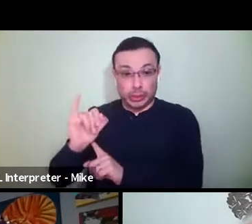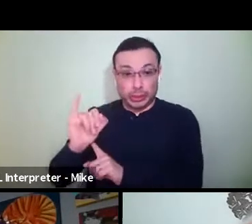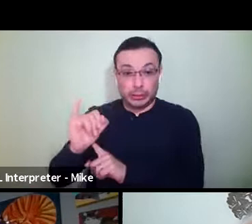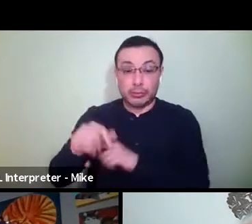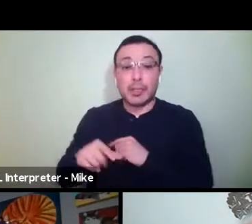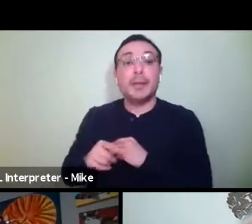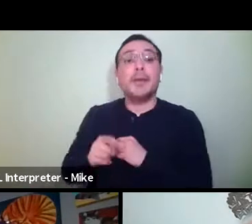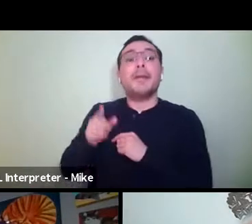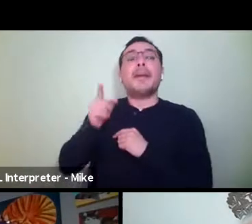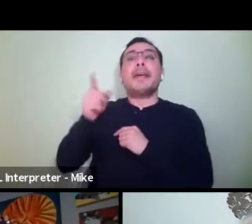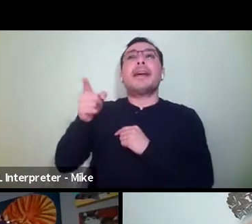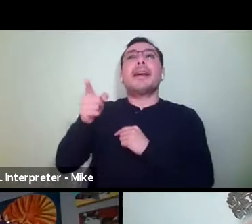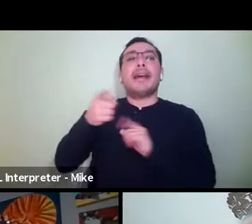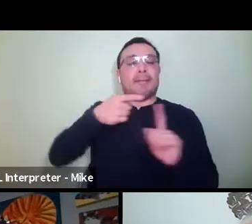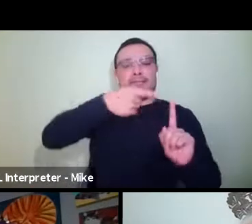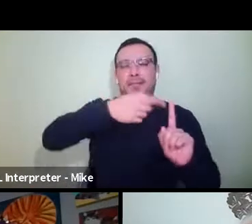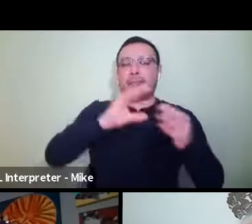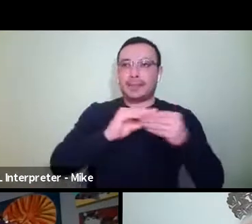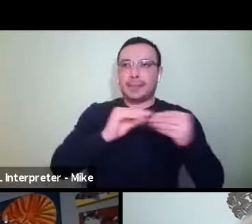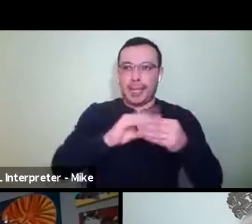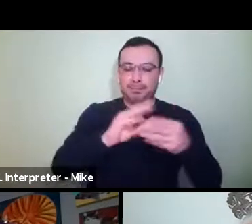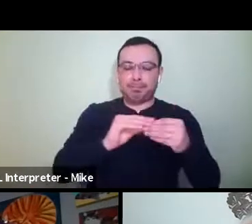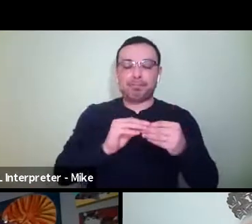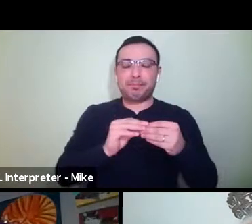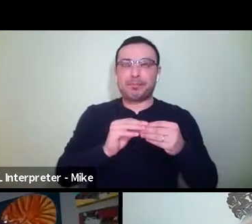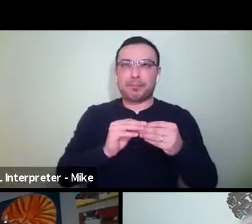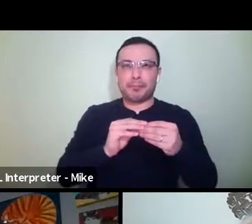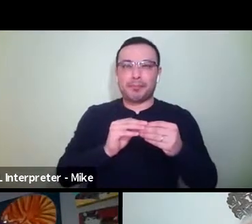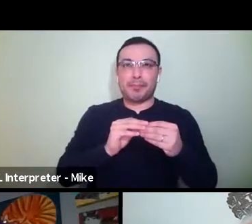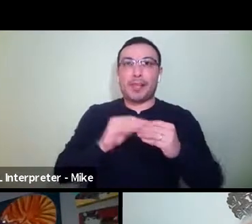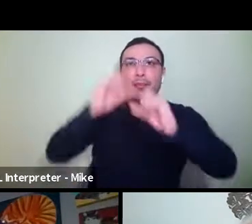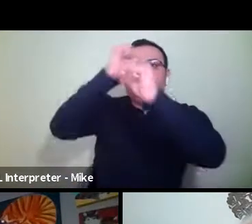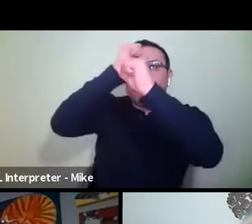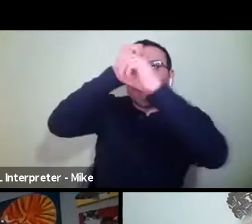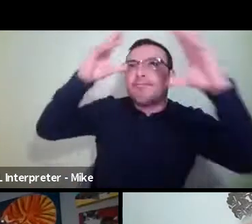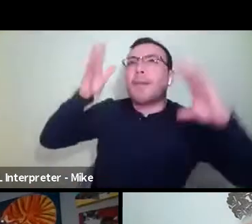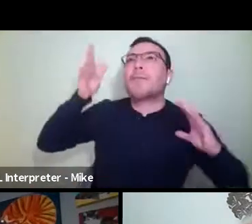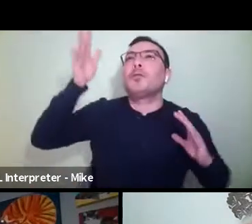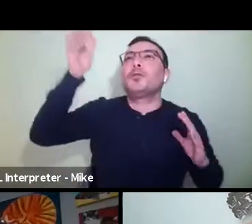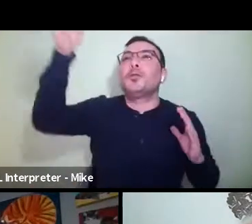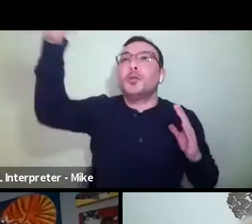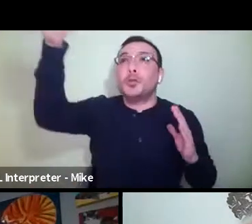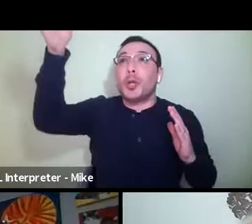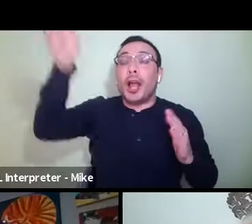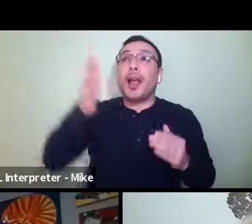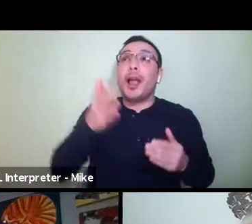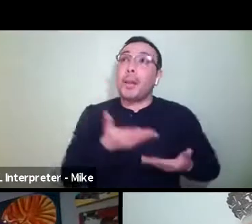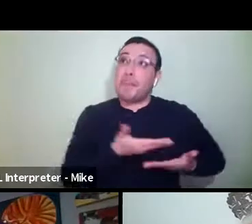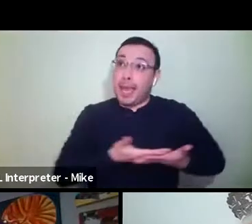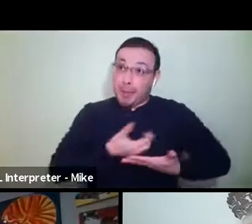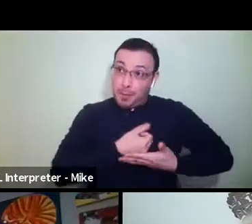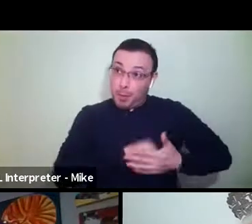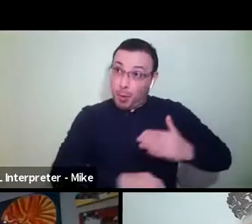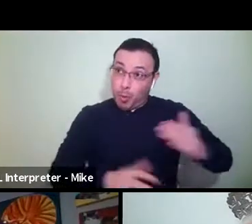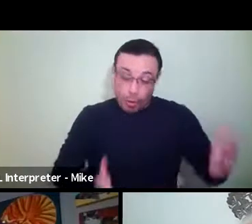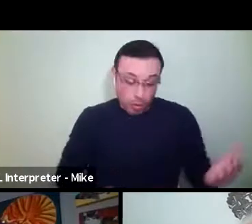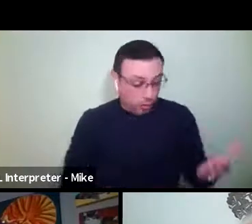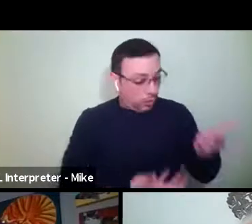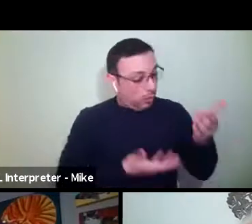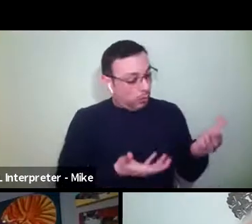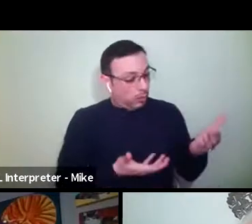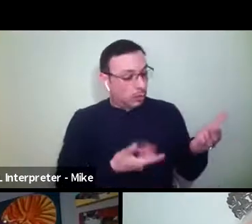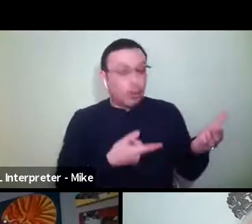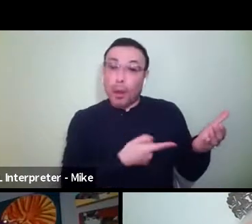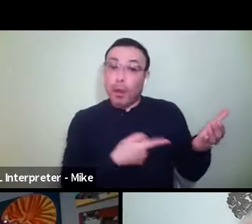which when a child is born who's disabled, the parents, you know, the friends of the parents, instead of everyone pitying